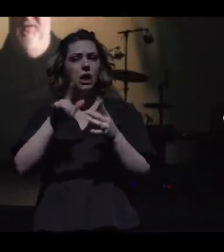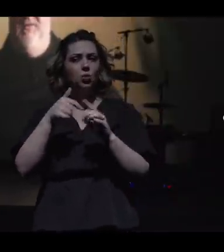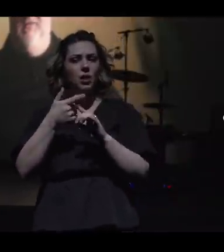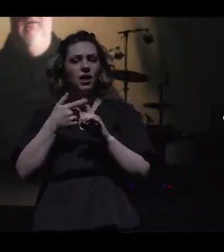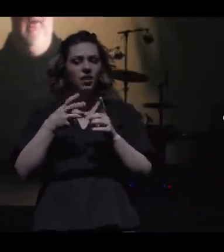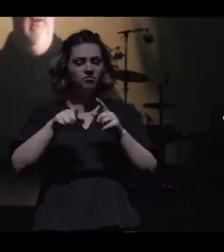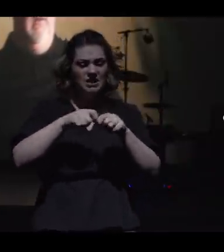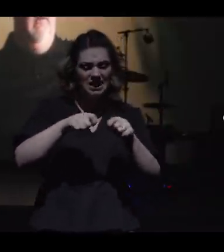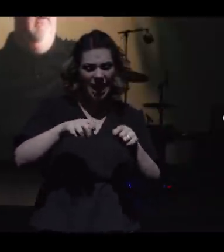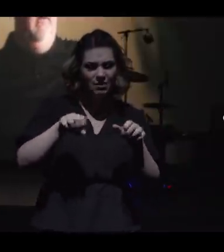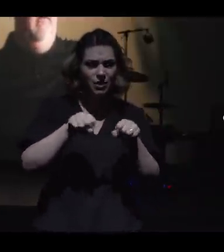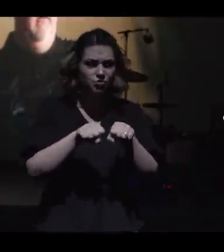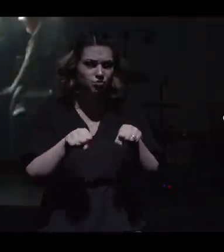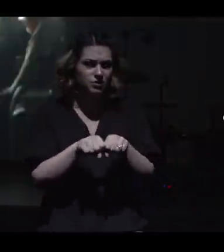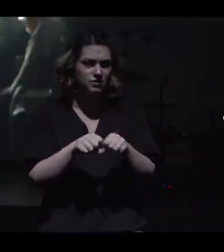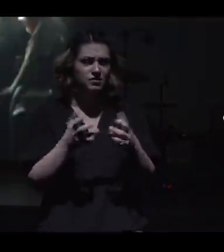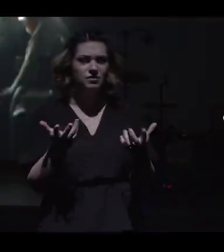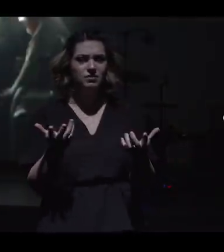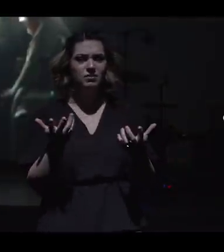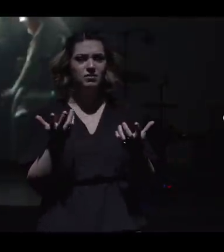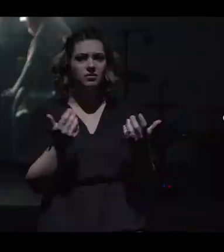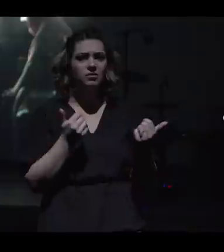shoes.